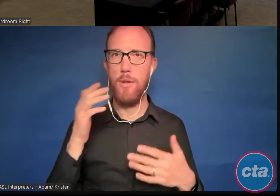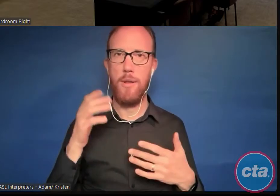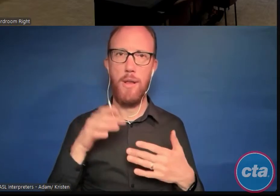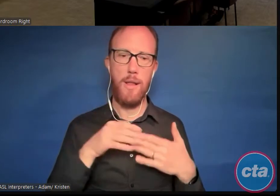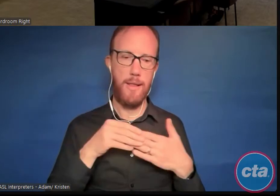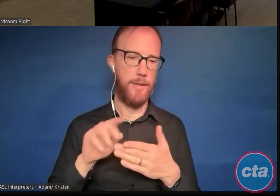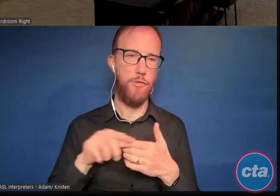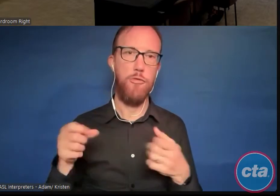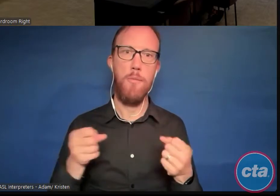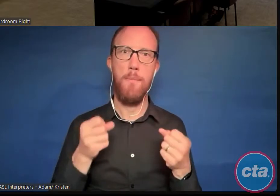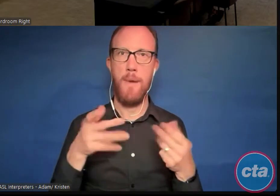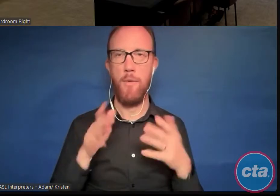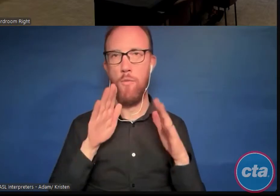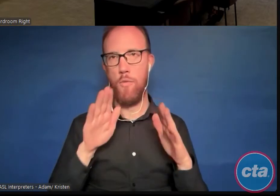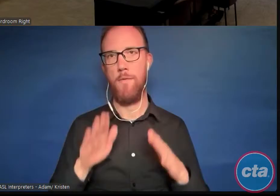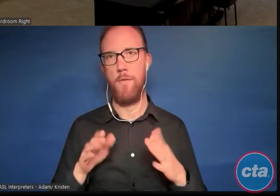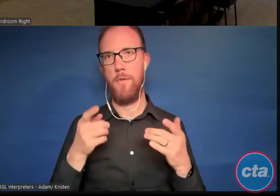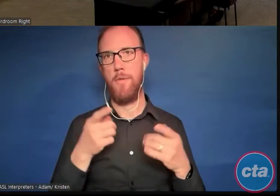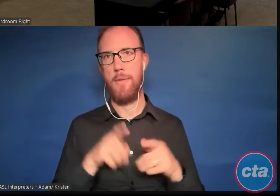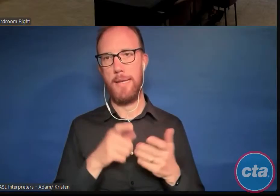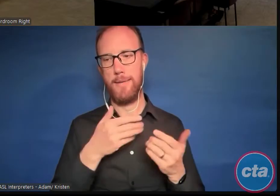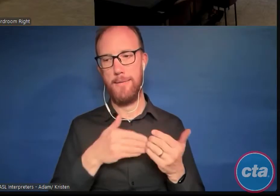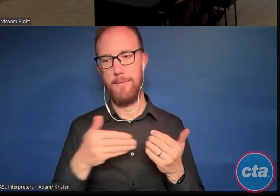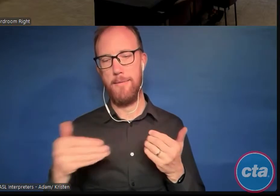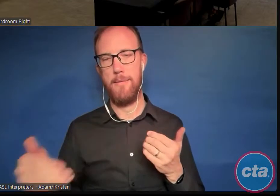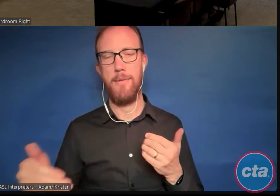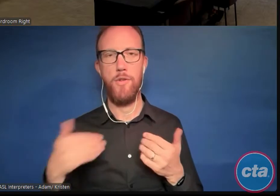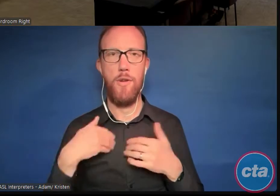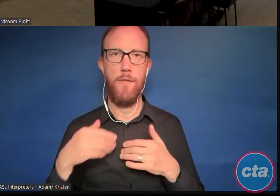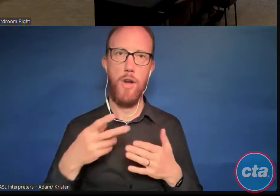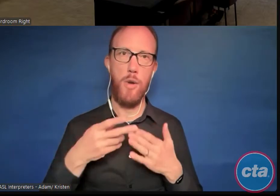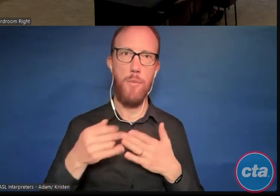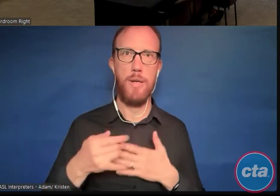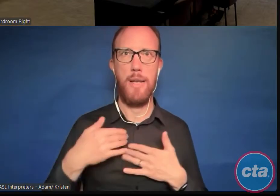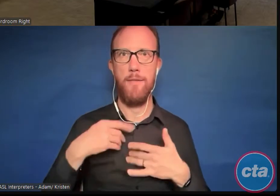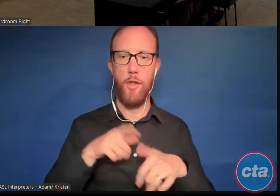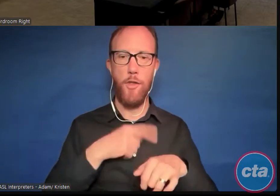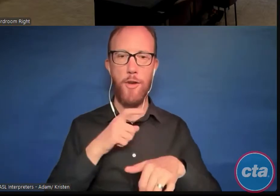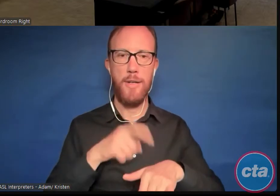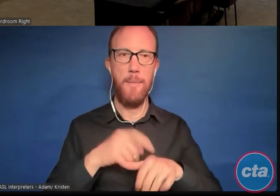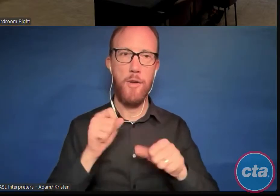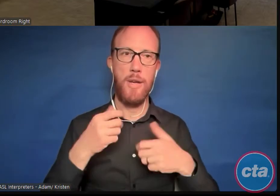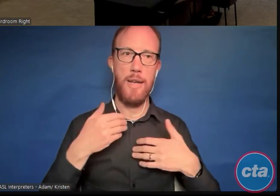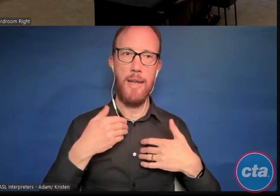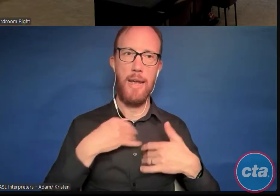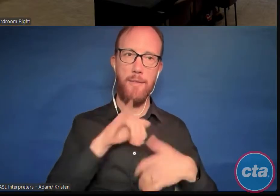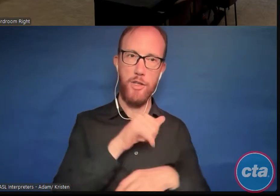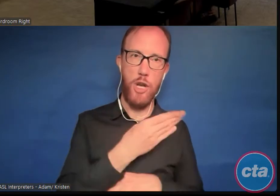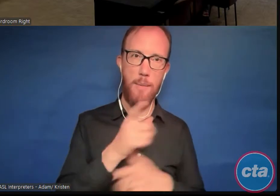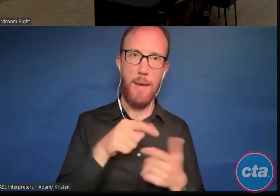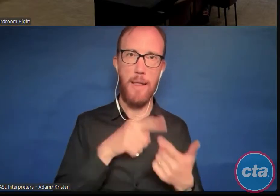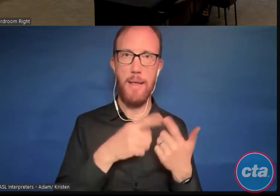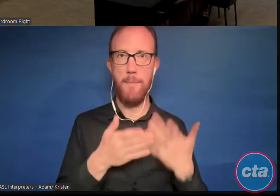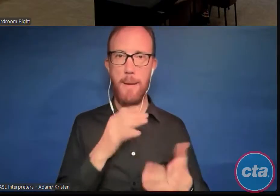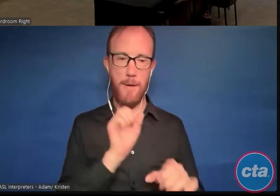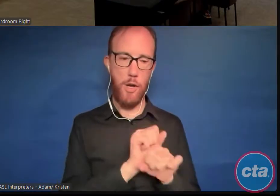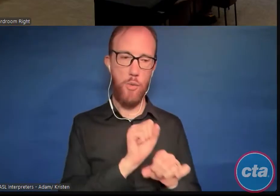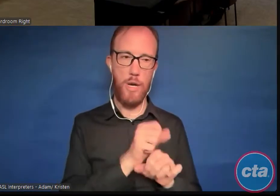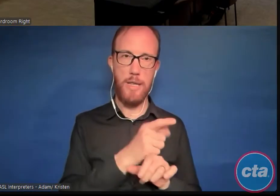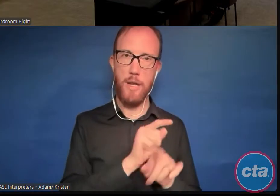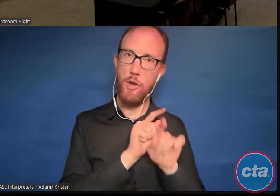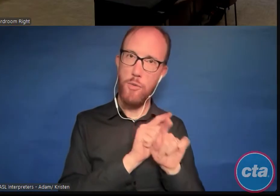only were you had a project that had such incredible length that you could get on a job and potentially be on that job as an apprentice